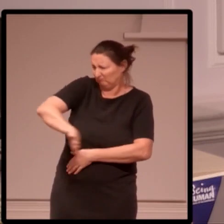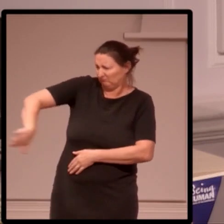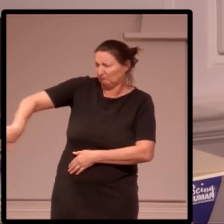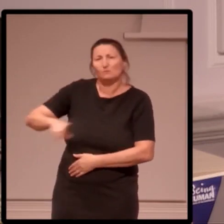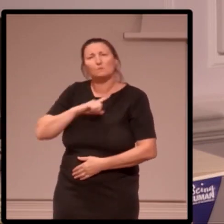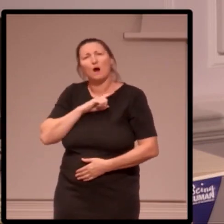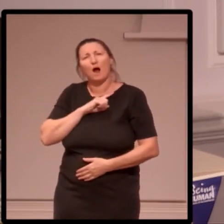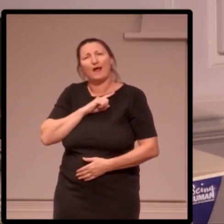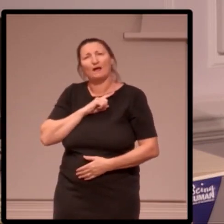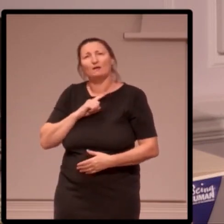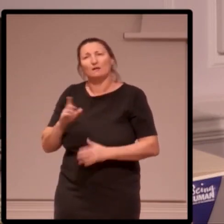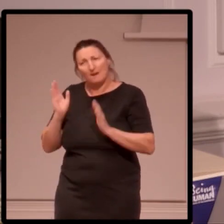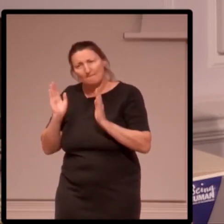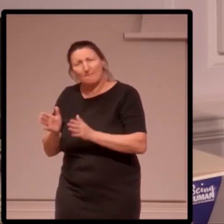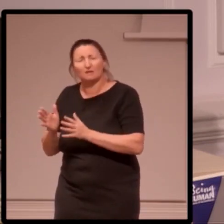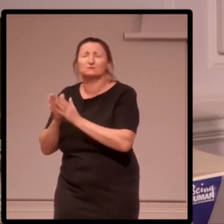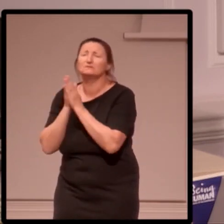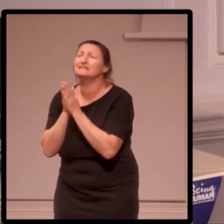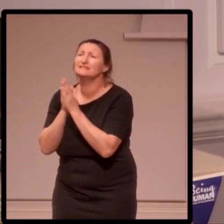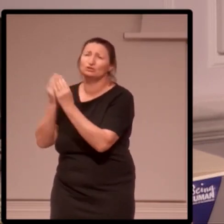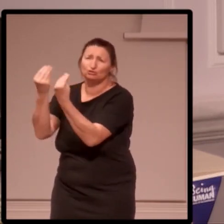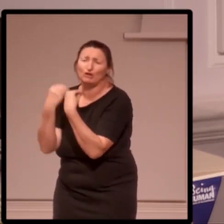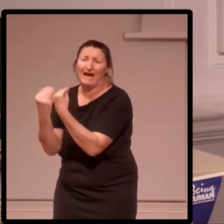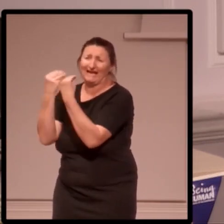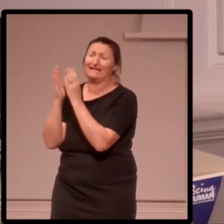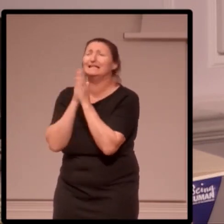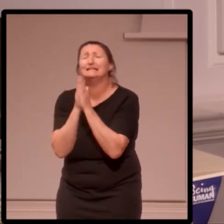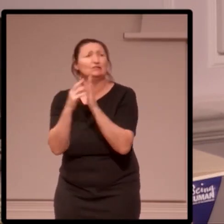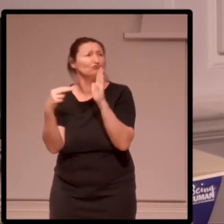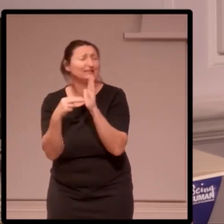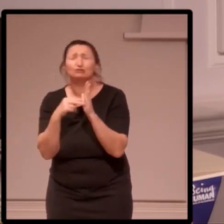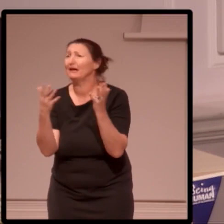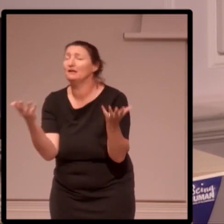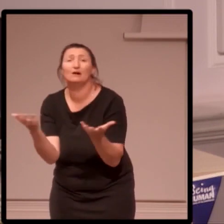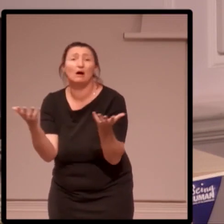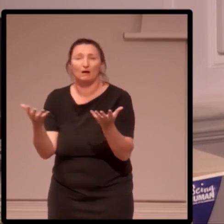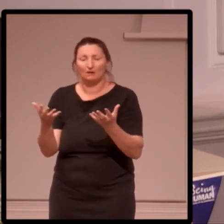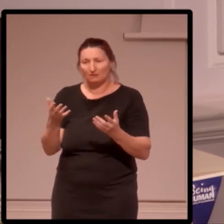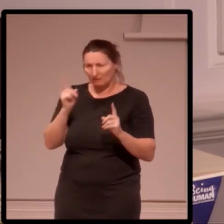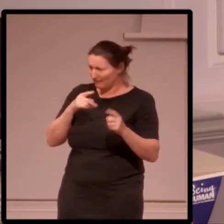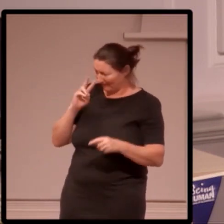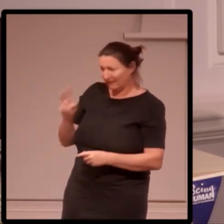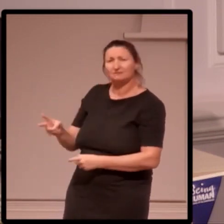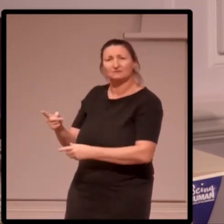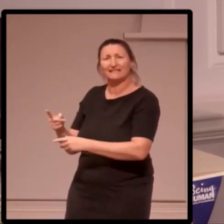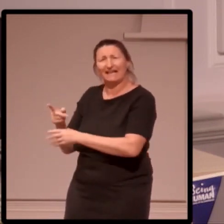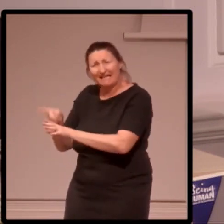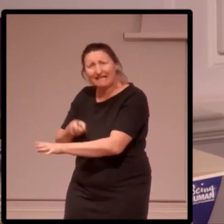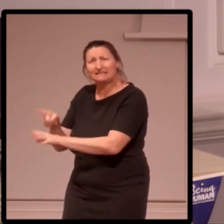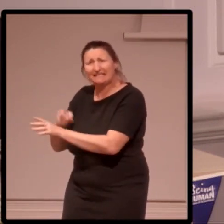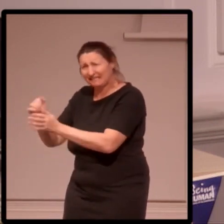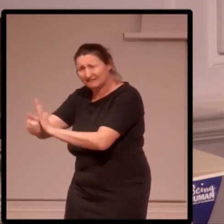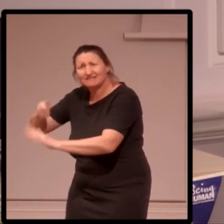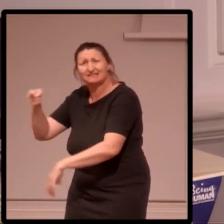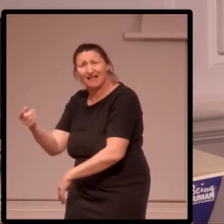Why do they have to beg to be properly trained and given nursing registration? Can't people see the years of patience and